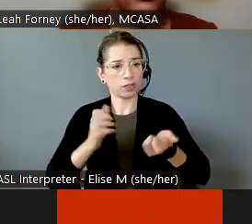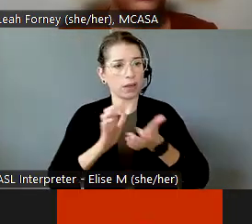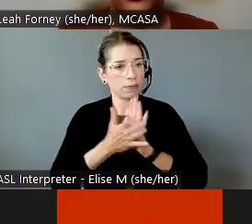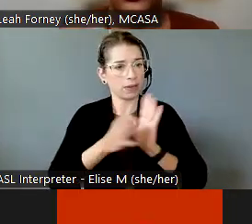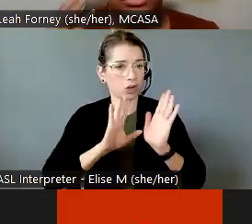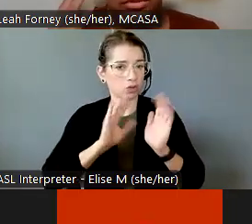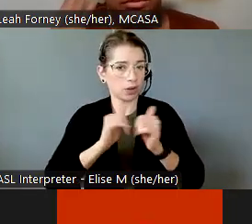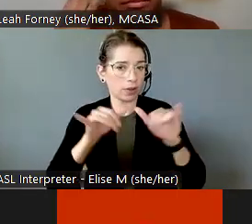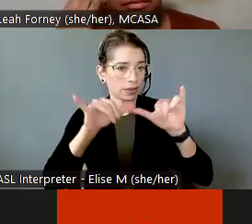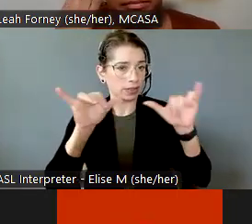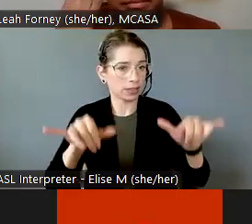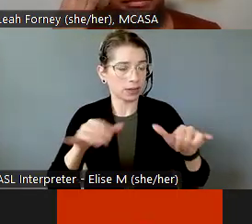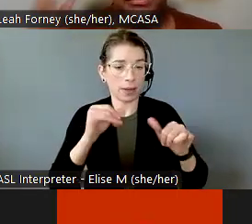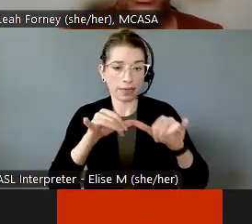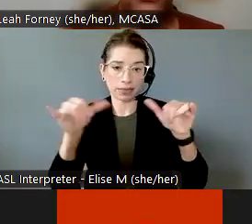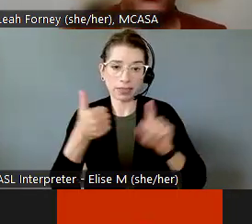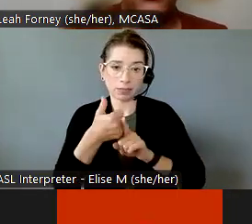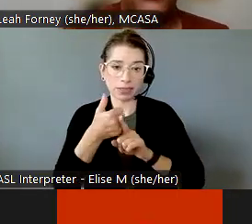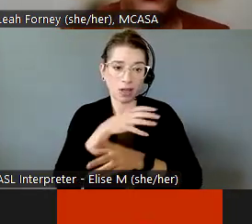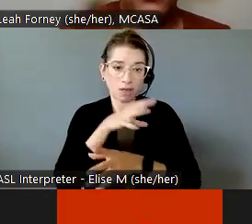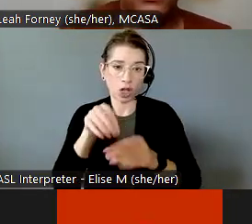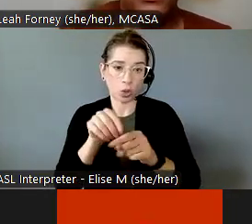system includes you.